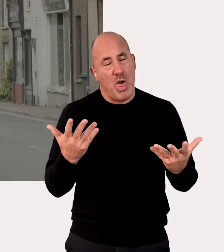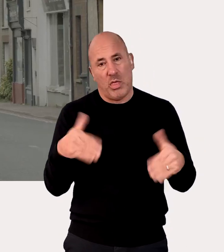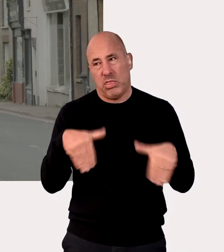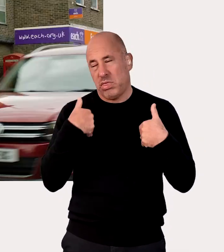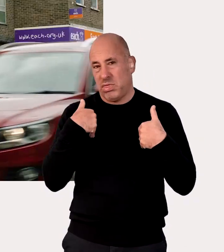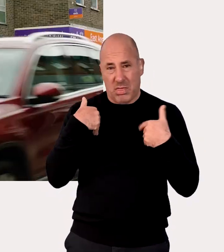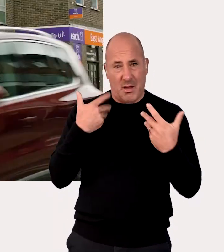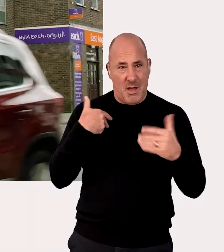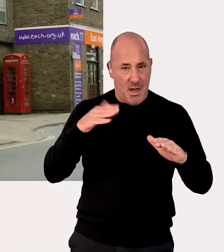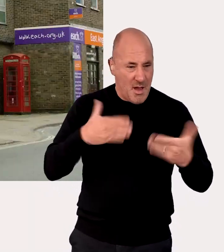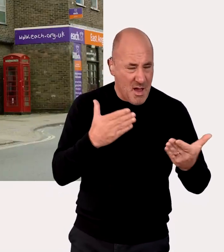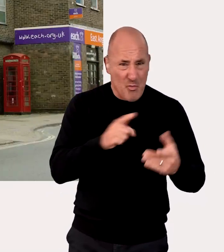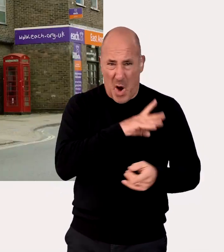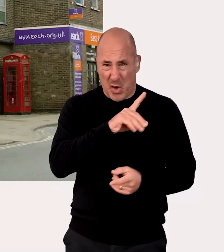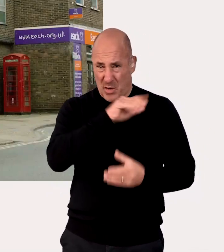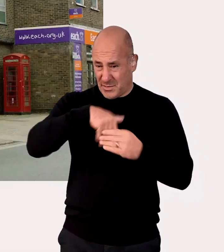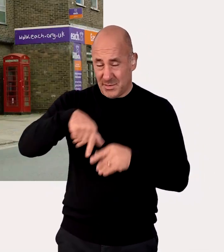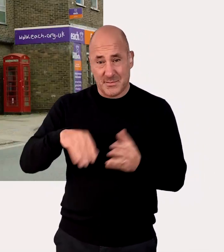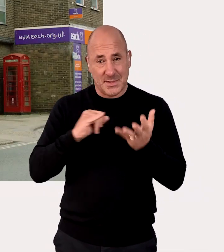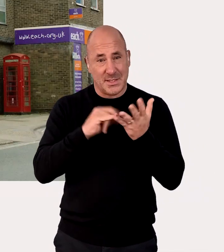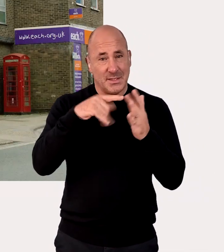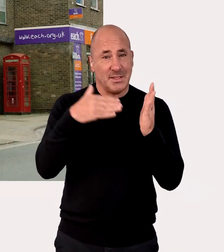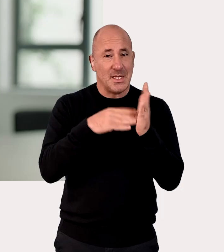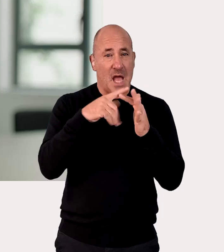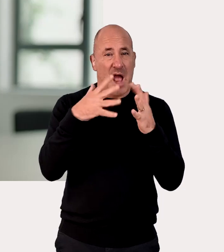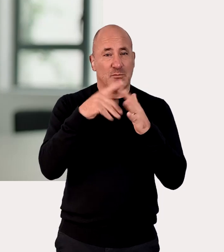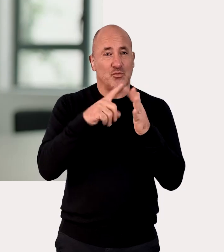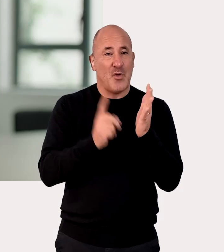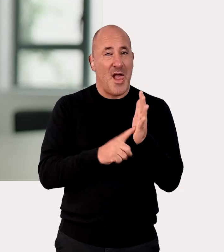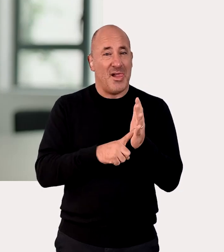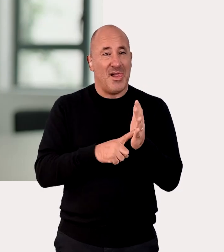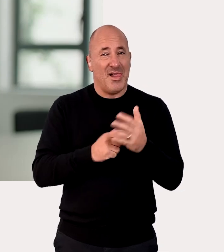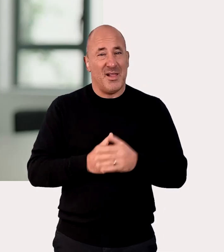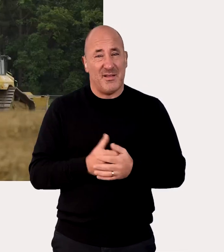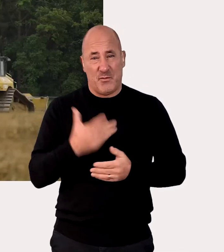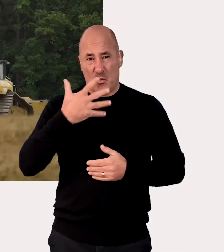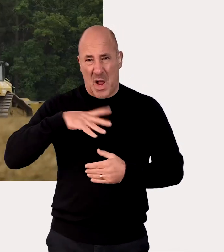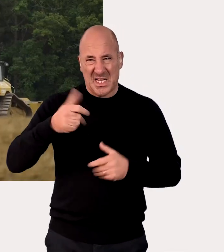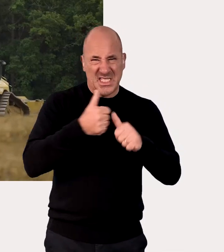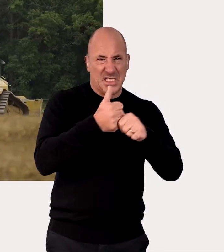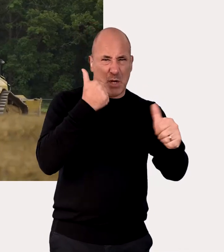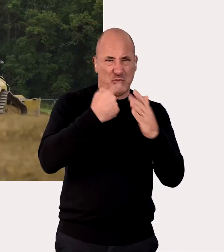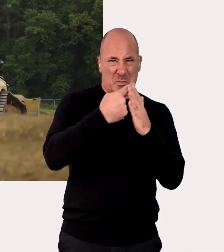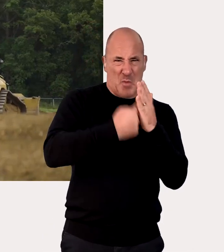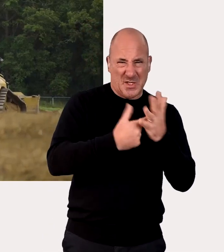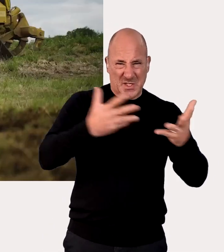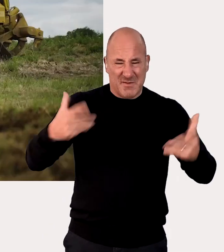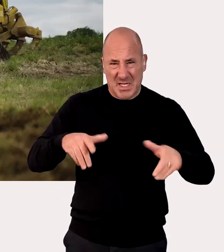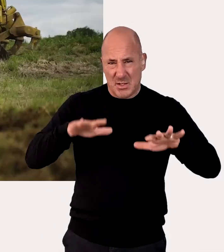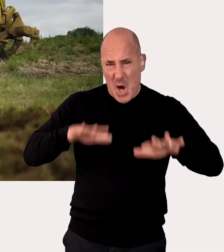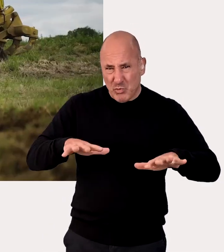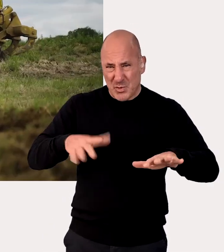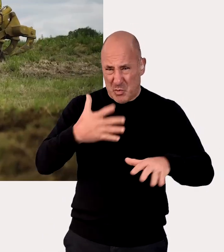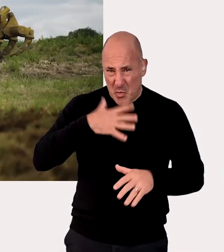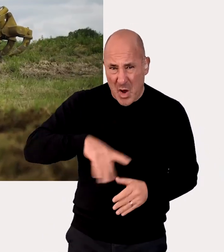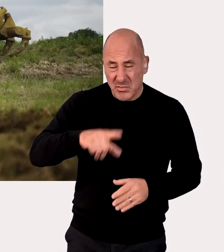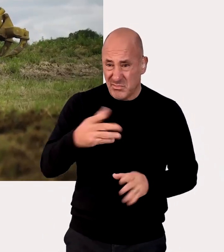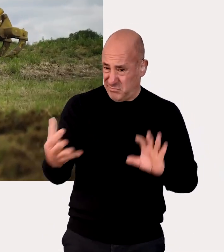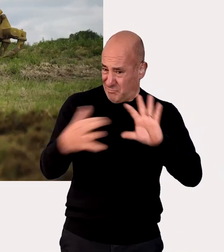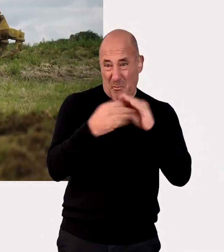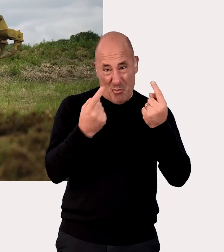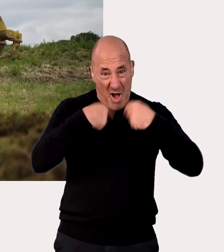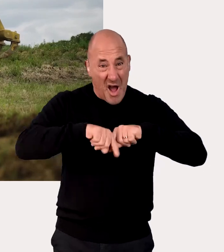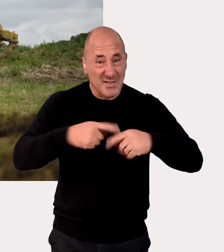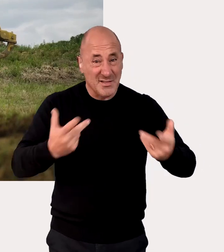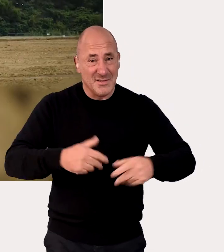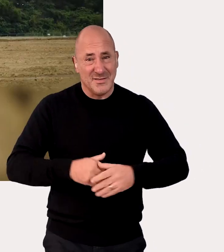been deprived of opportunities for many years, let's get on with Sizewell. If you're serious about building an industrial